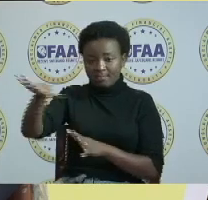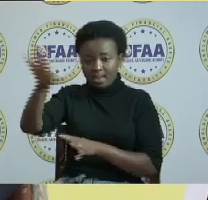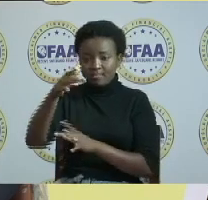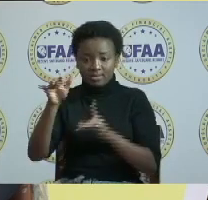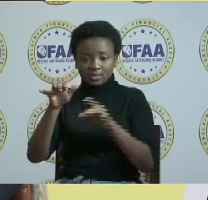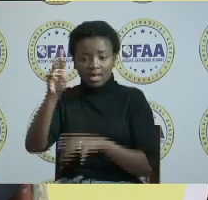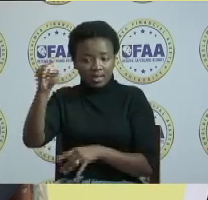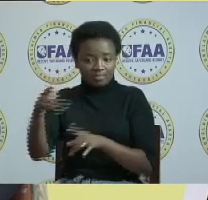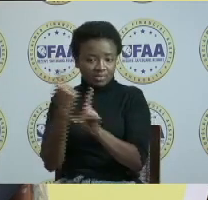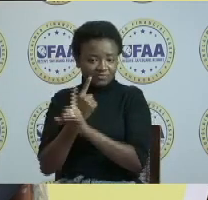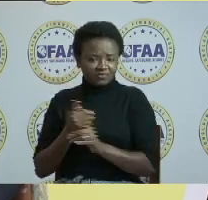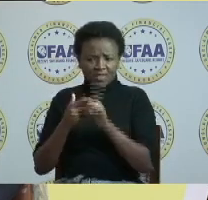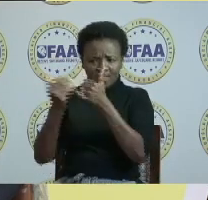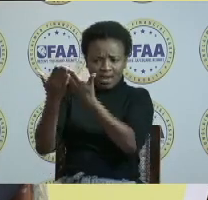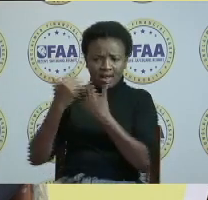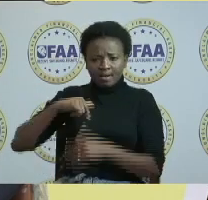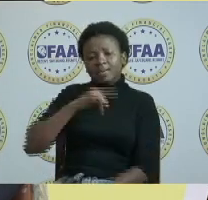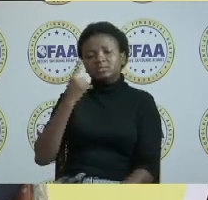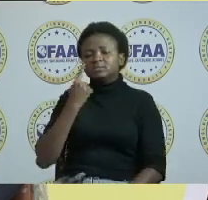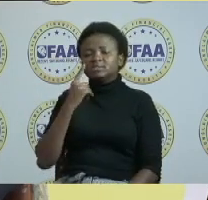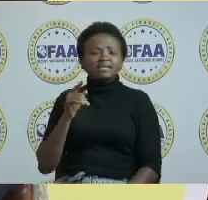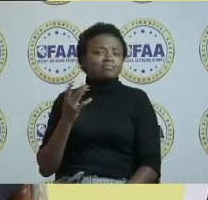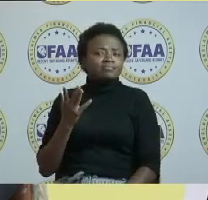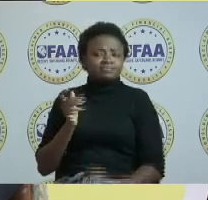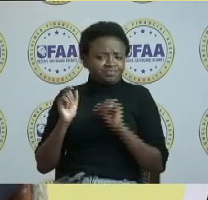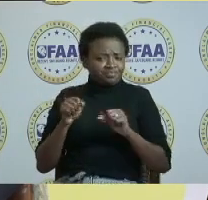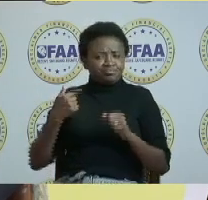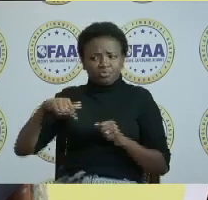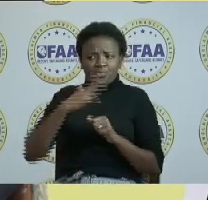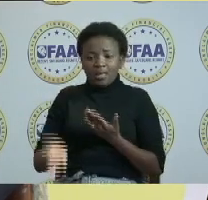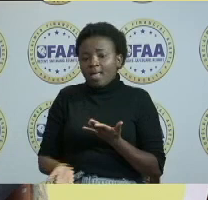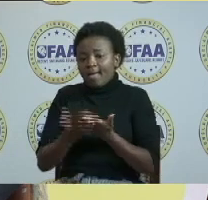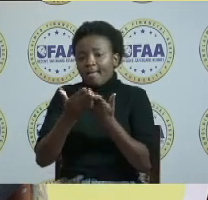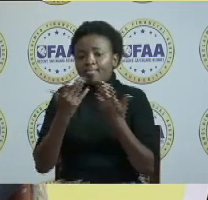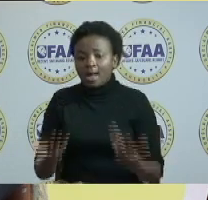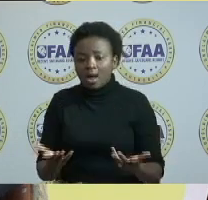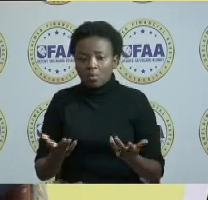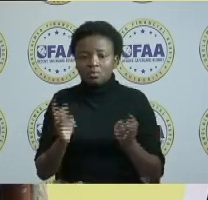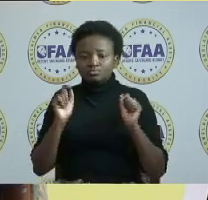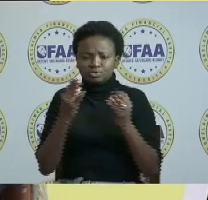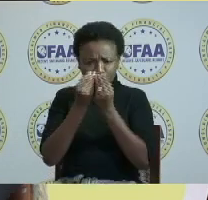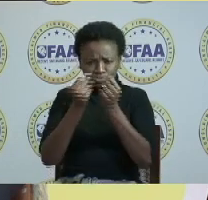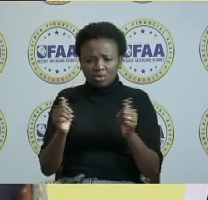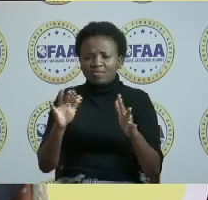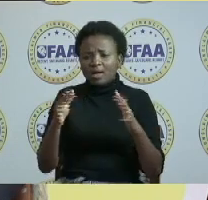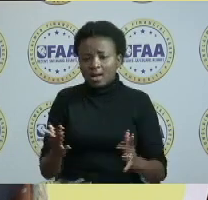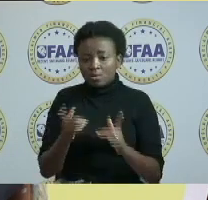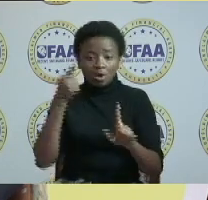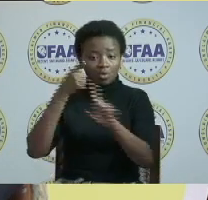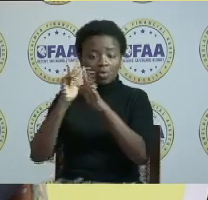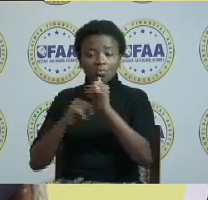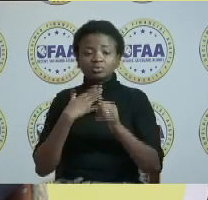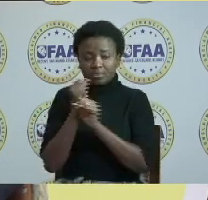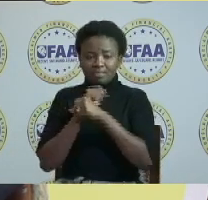to see what are some of the interventions we can have in place to make it easier for the